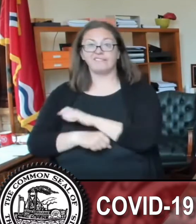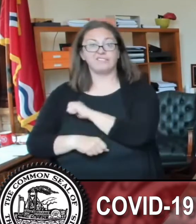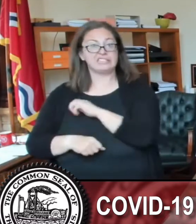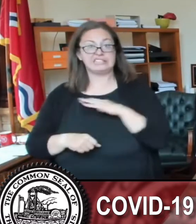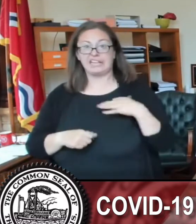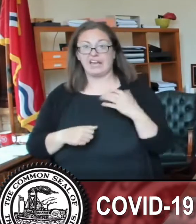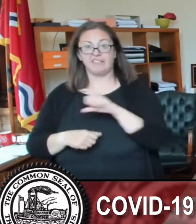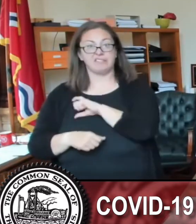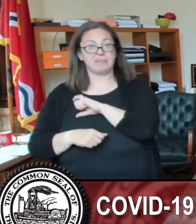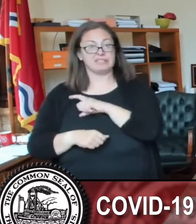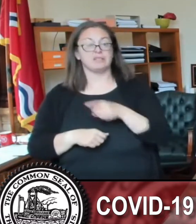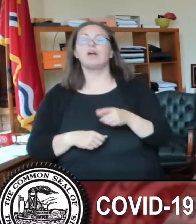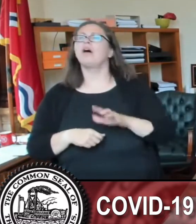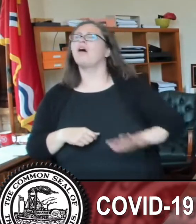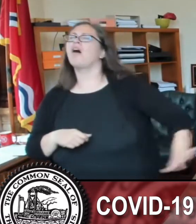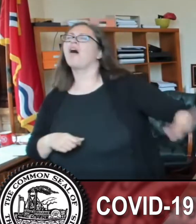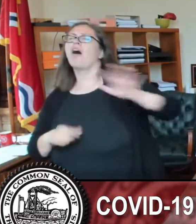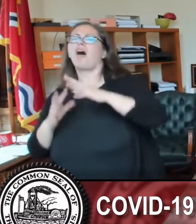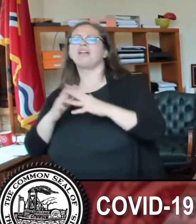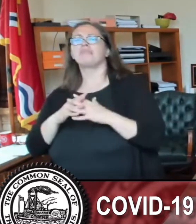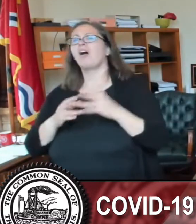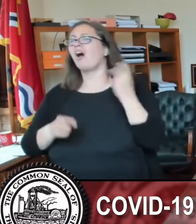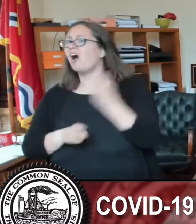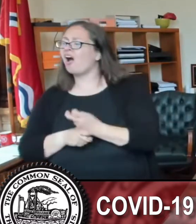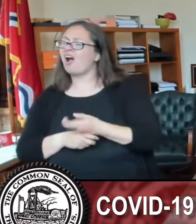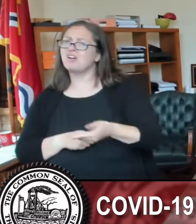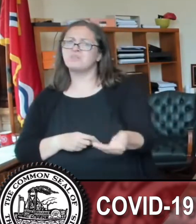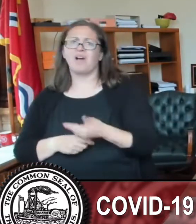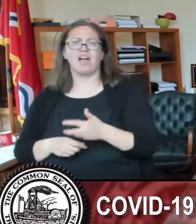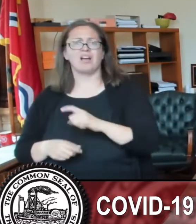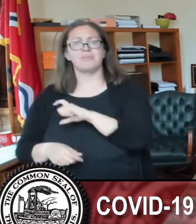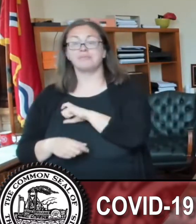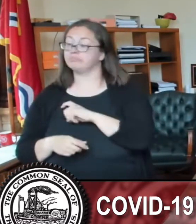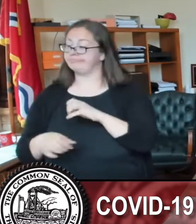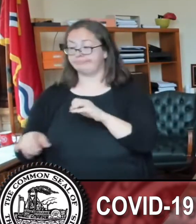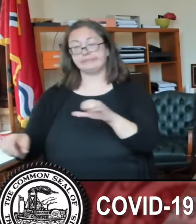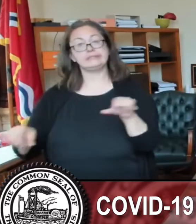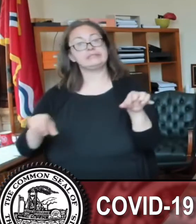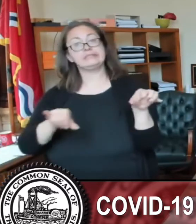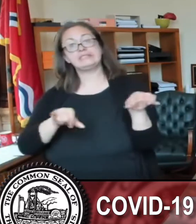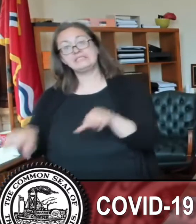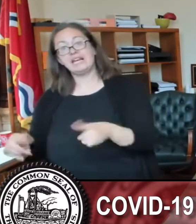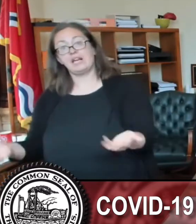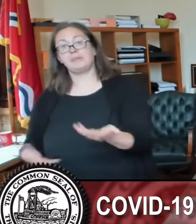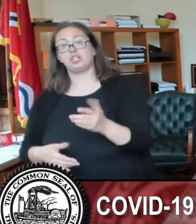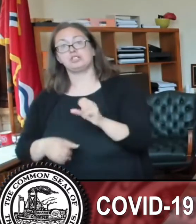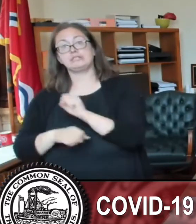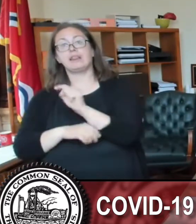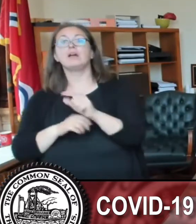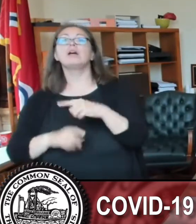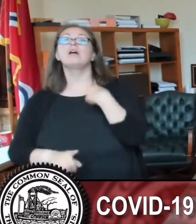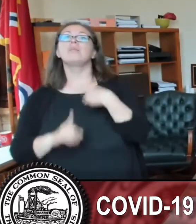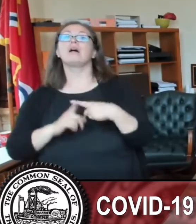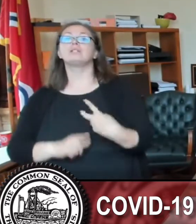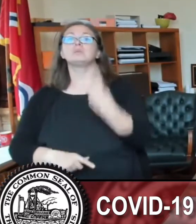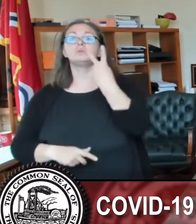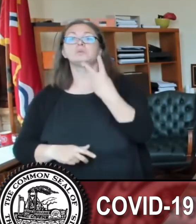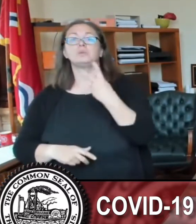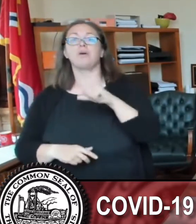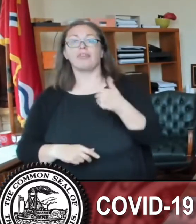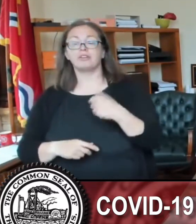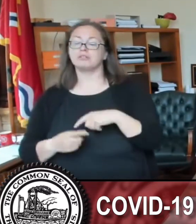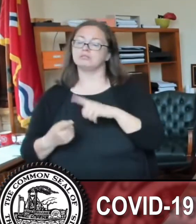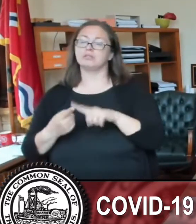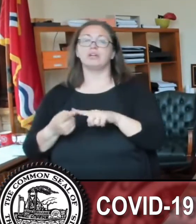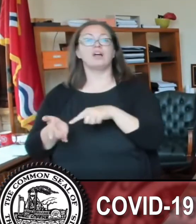all across the country. It's hard to hire police officers. We're no different here, except that here we have 2 additional impediments. One, our